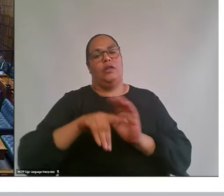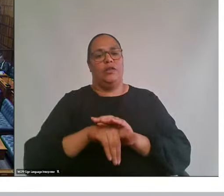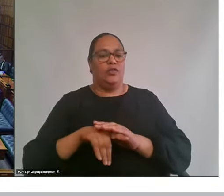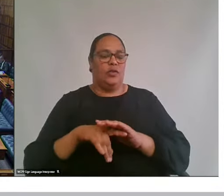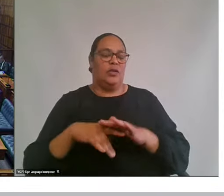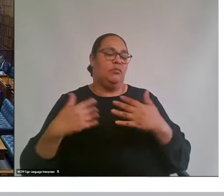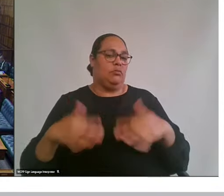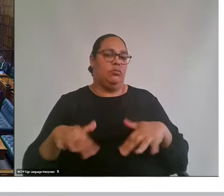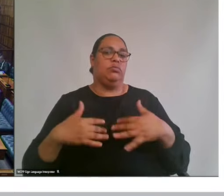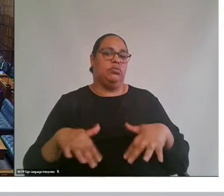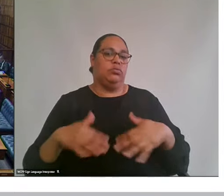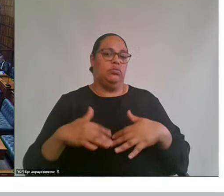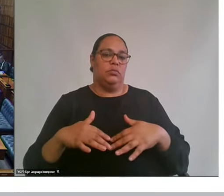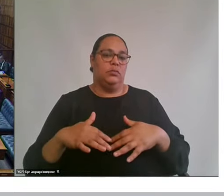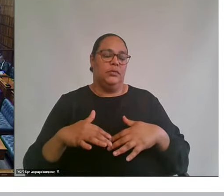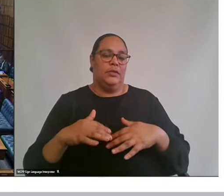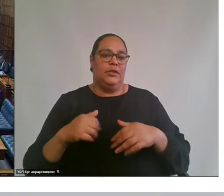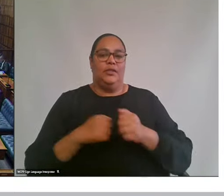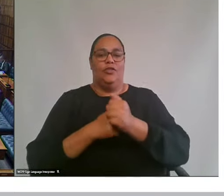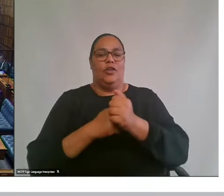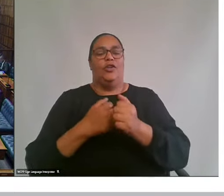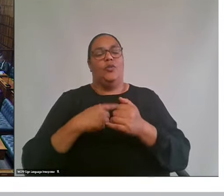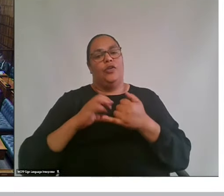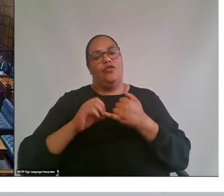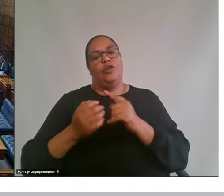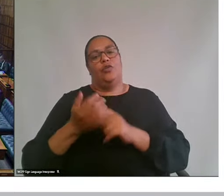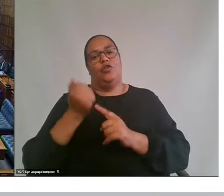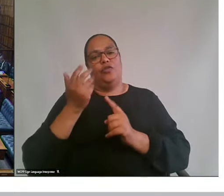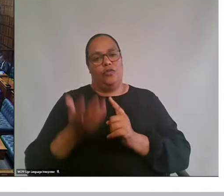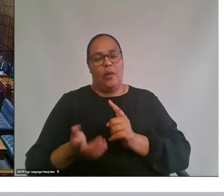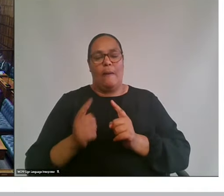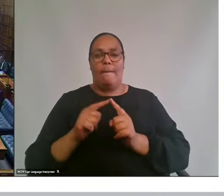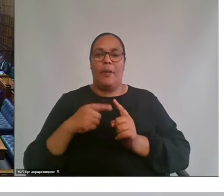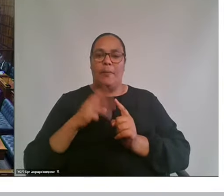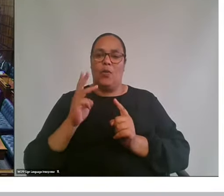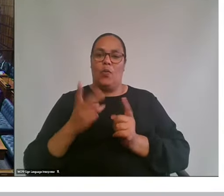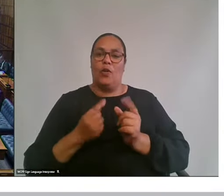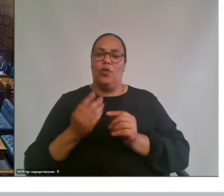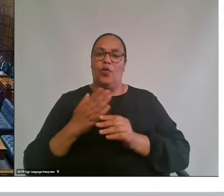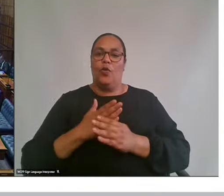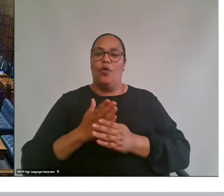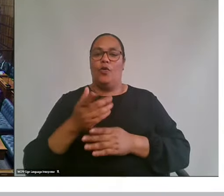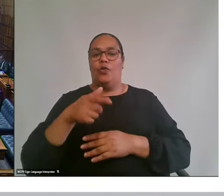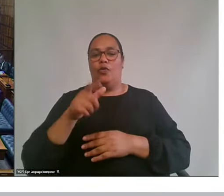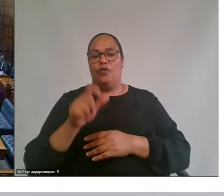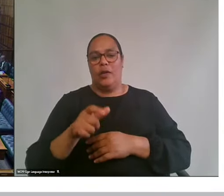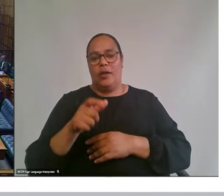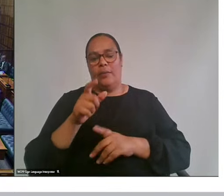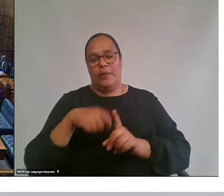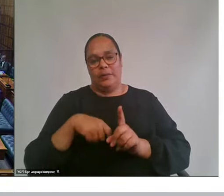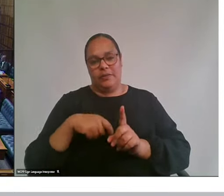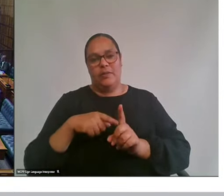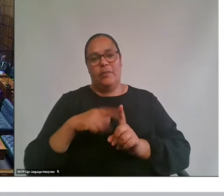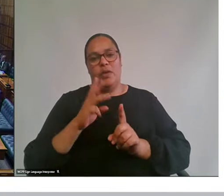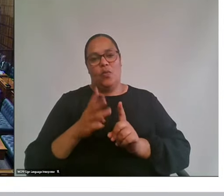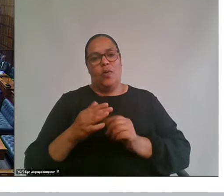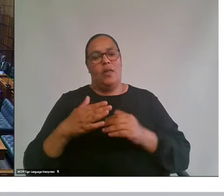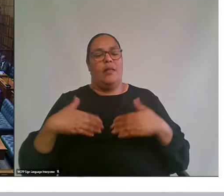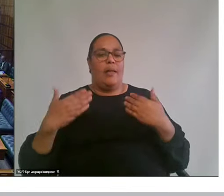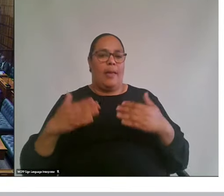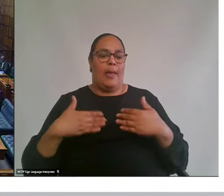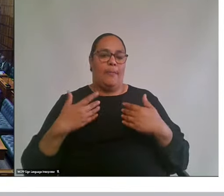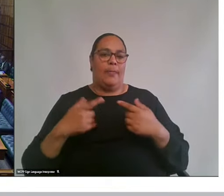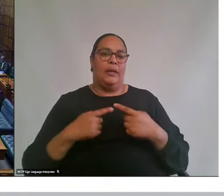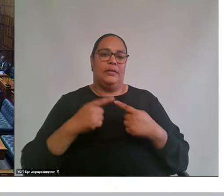deliberate um a strategy to try and Achieve that and what I will do through the chairperson I will be more than happy to